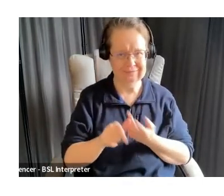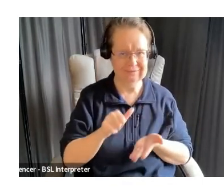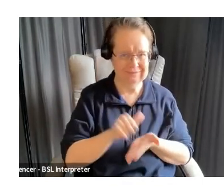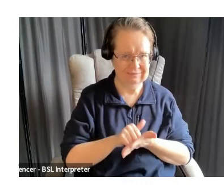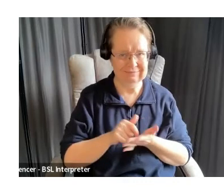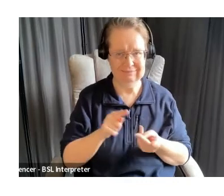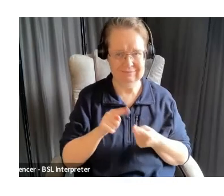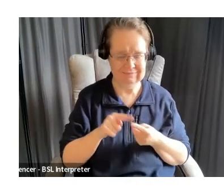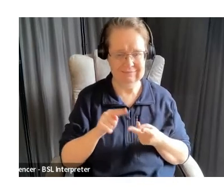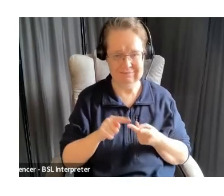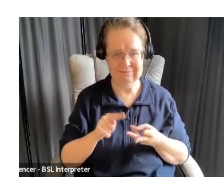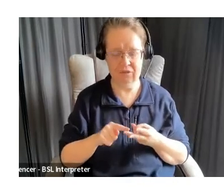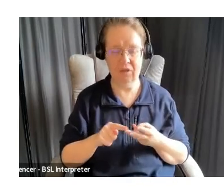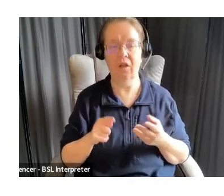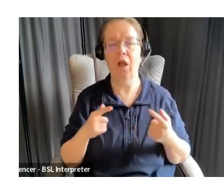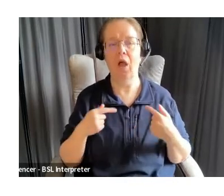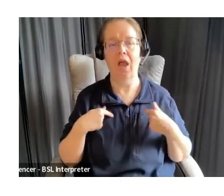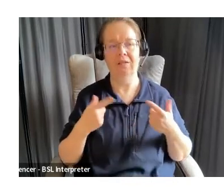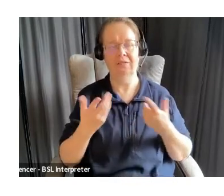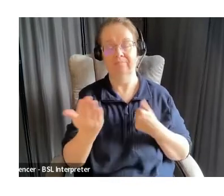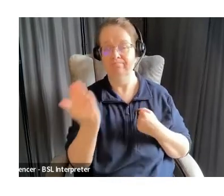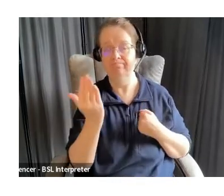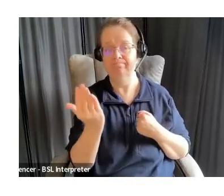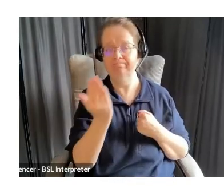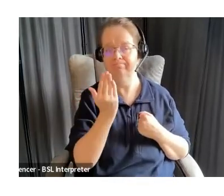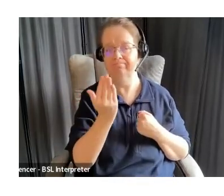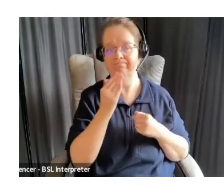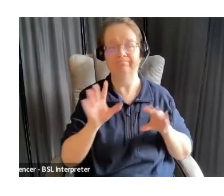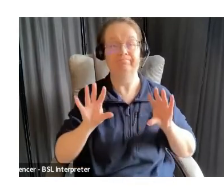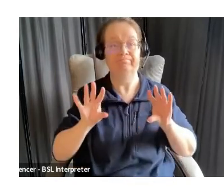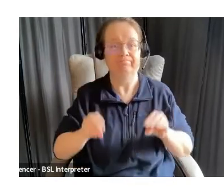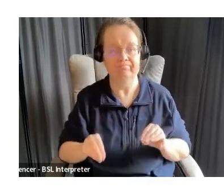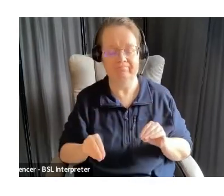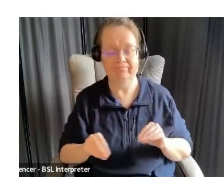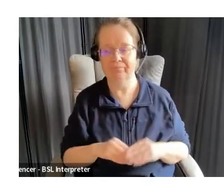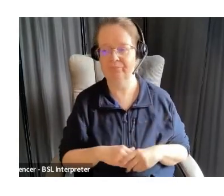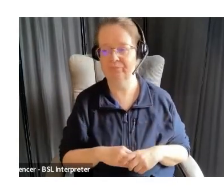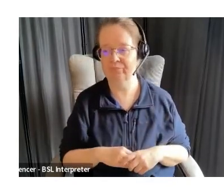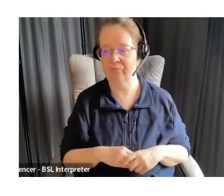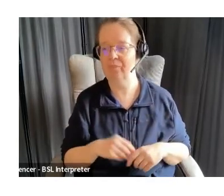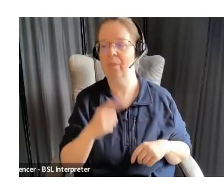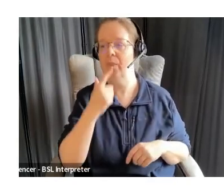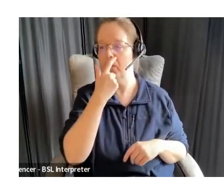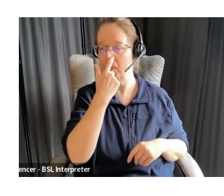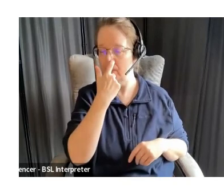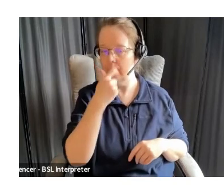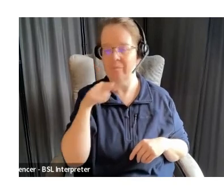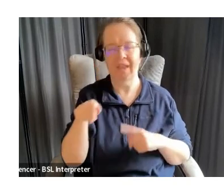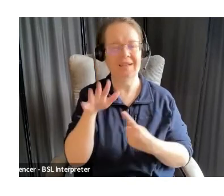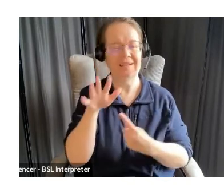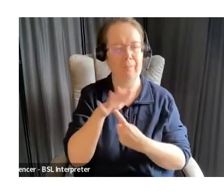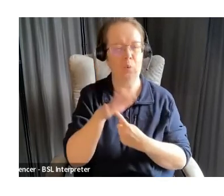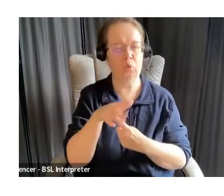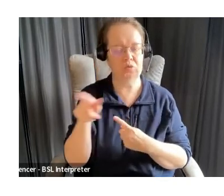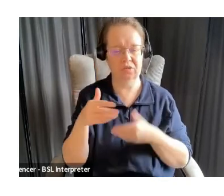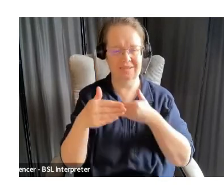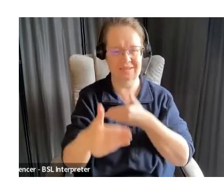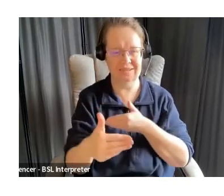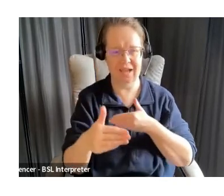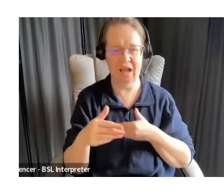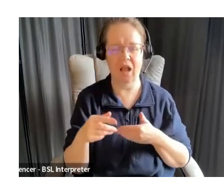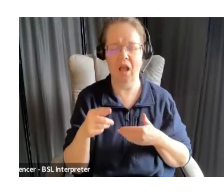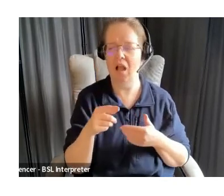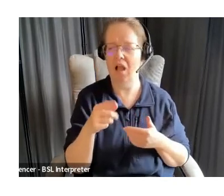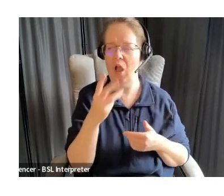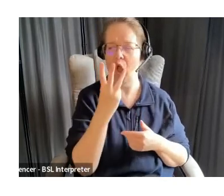best way possible. So we're closing towards the interview, and this is a really important stage. There's an interesting